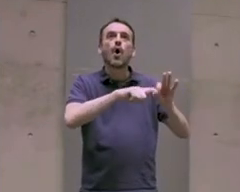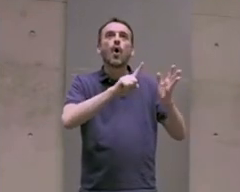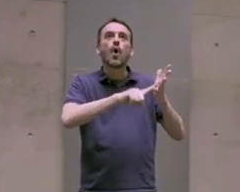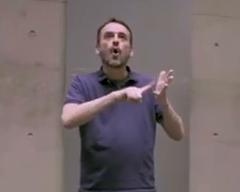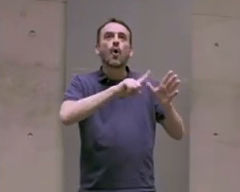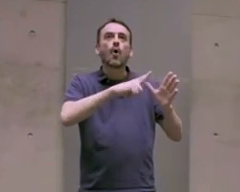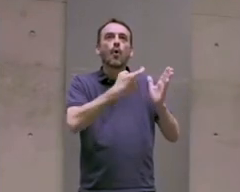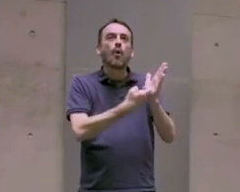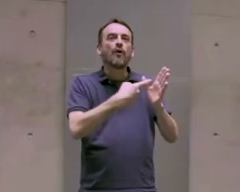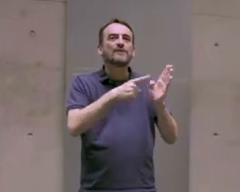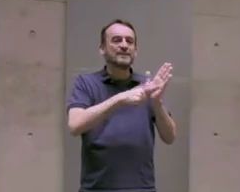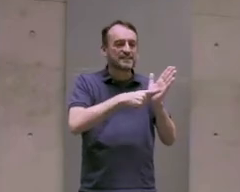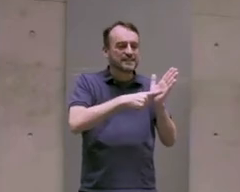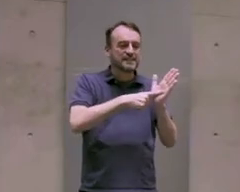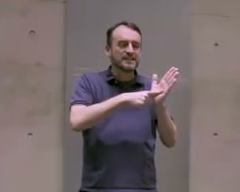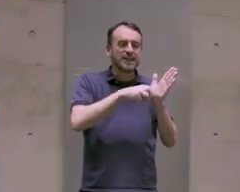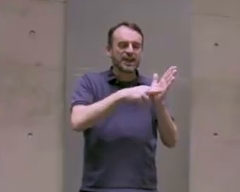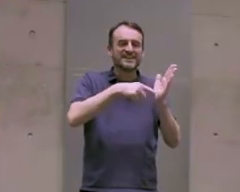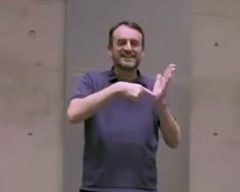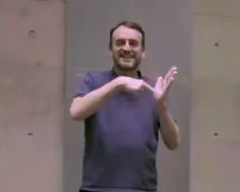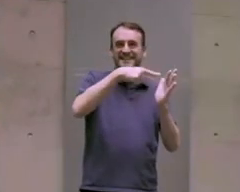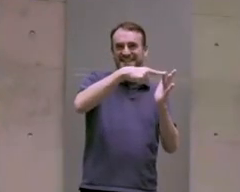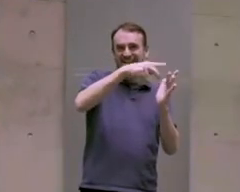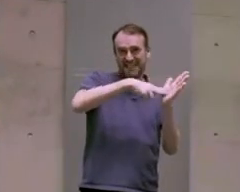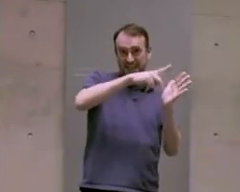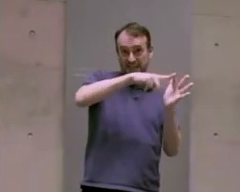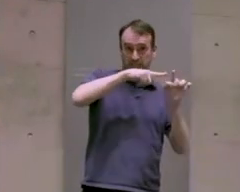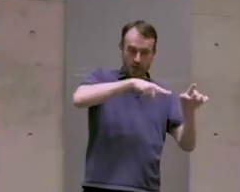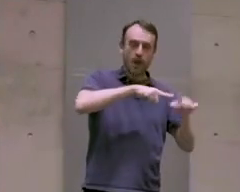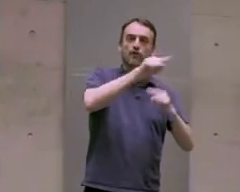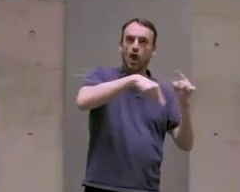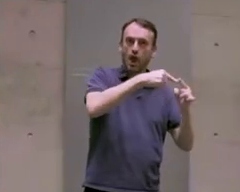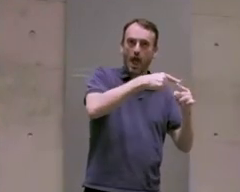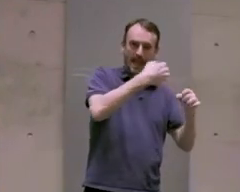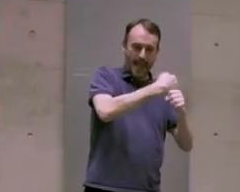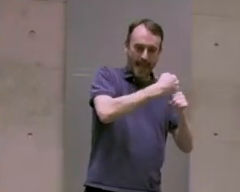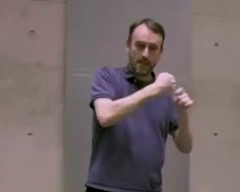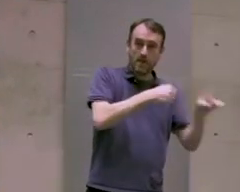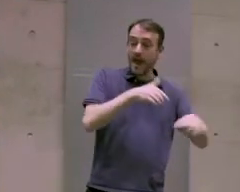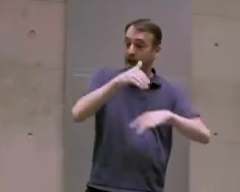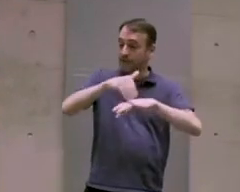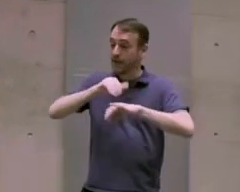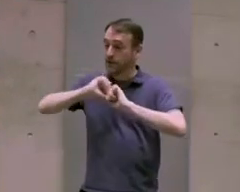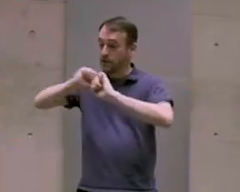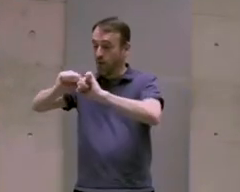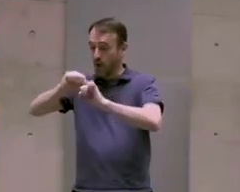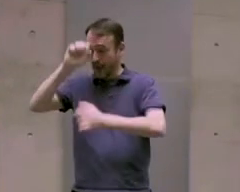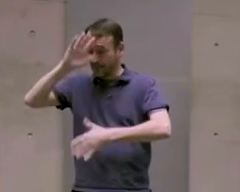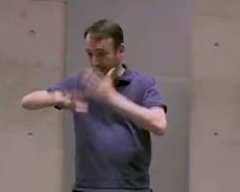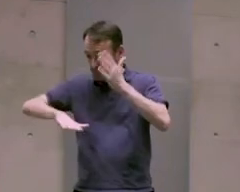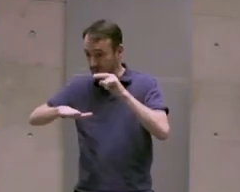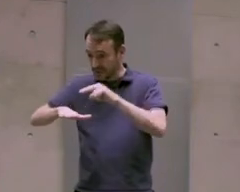experience of the actual pandemic? Yeah, they flew me around the world to give lectures to